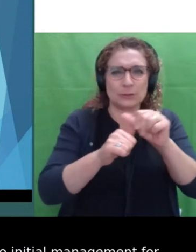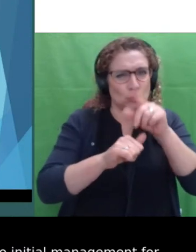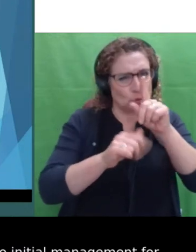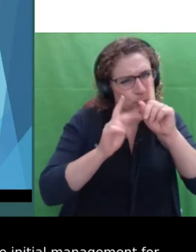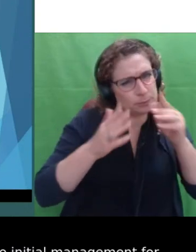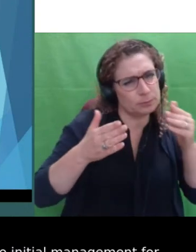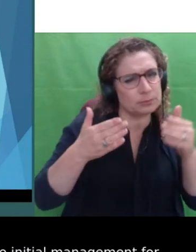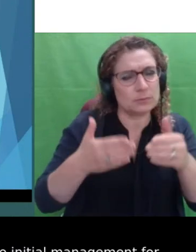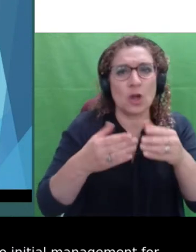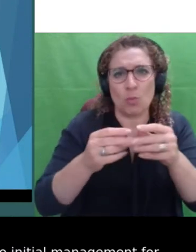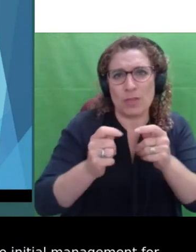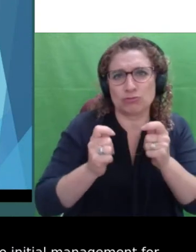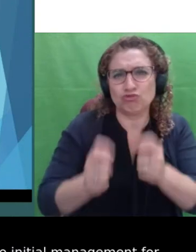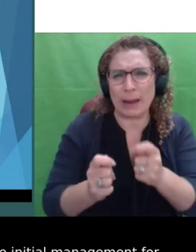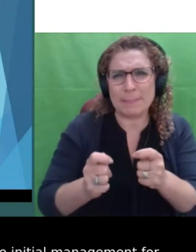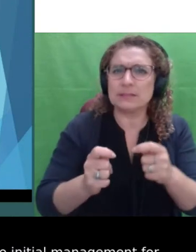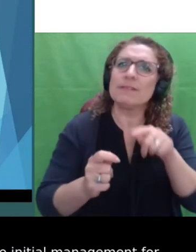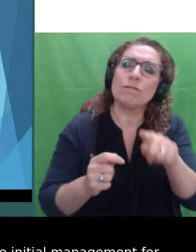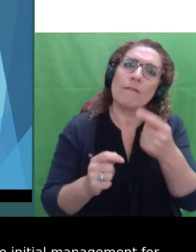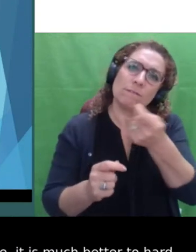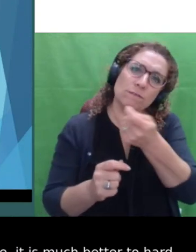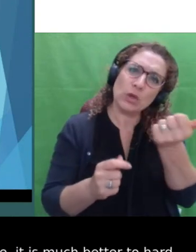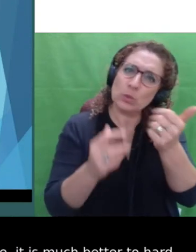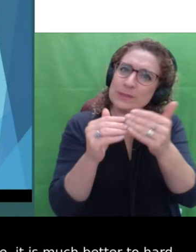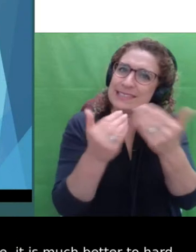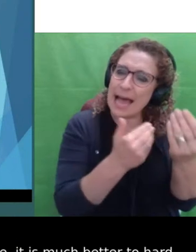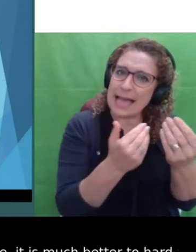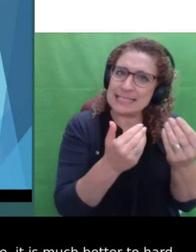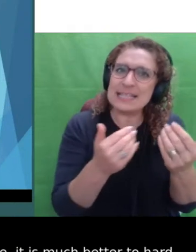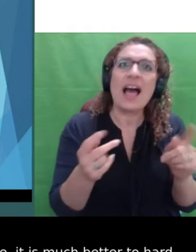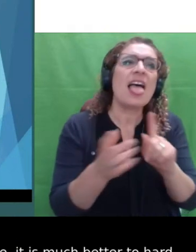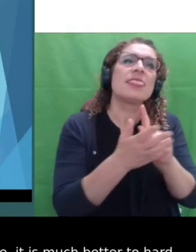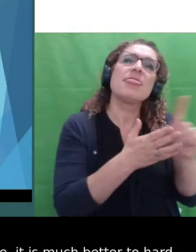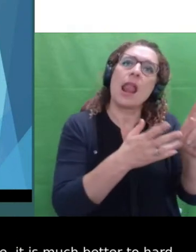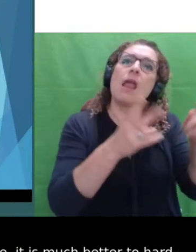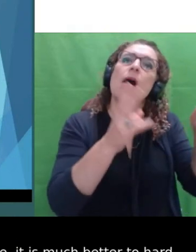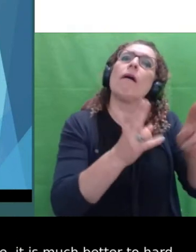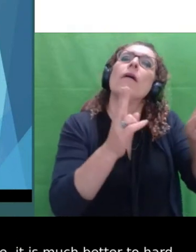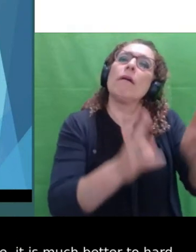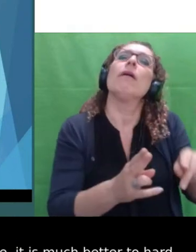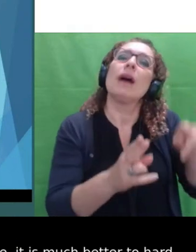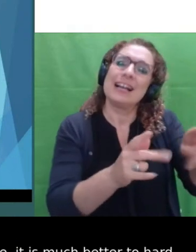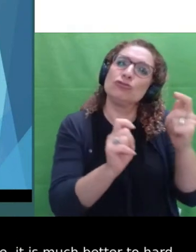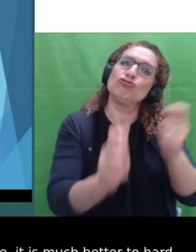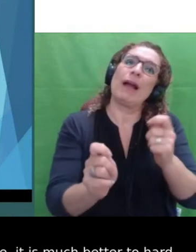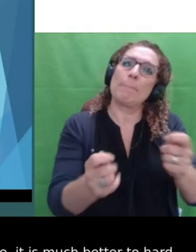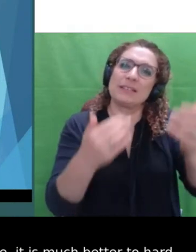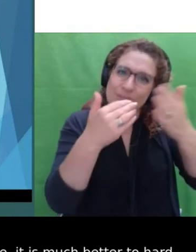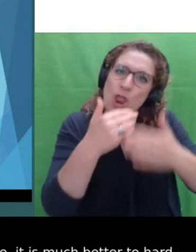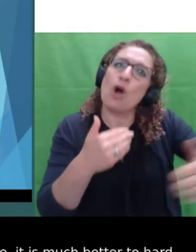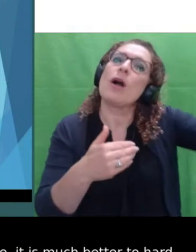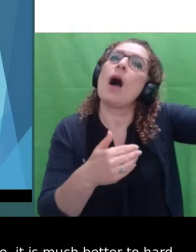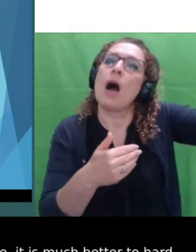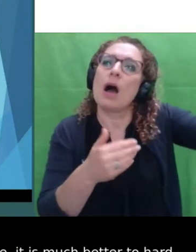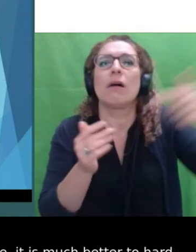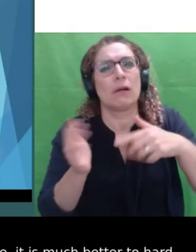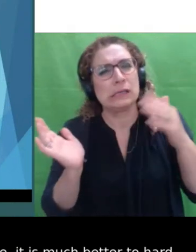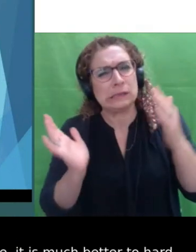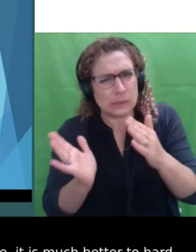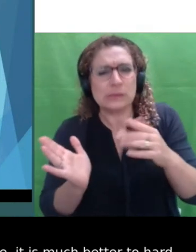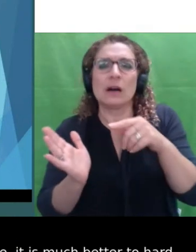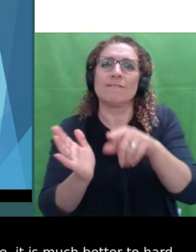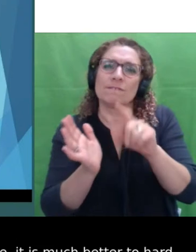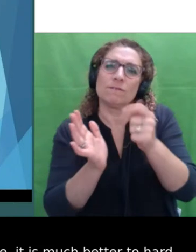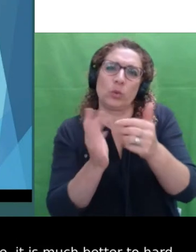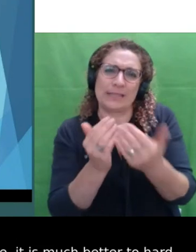treatment for a few days and then use your less potent parent for for longer periods of time so what we'd recommend is